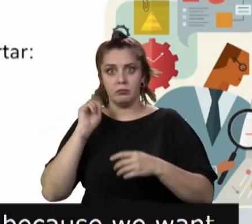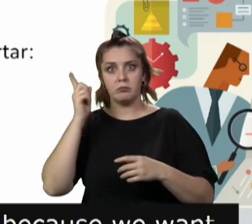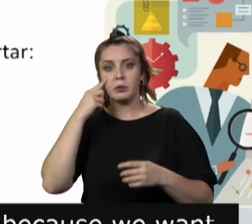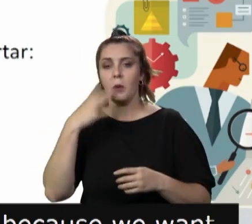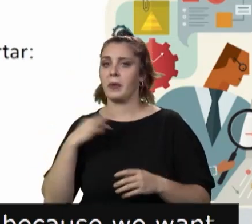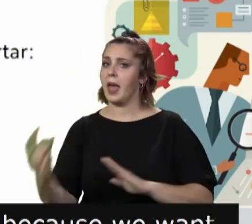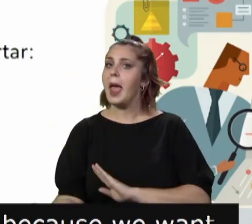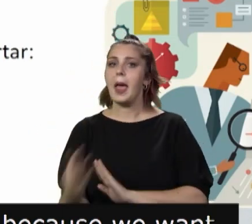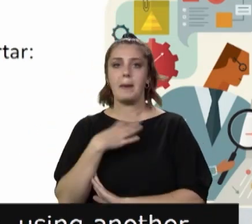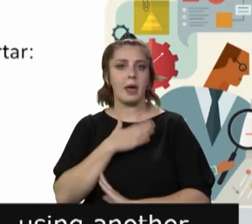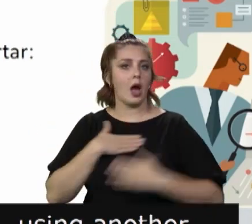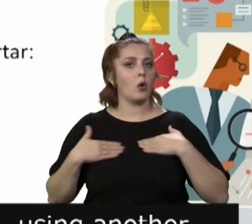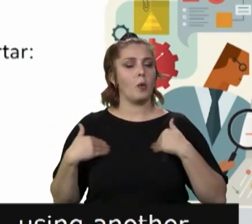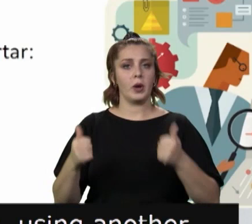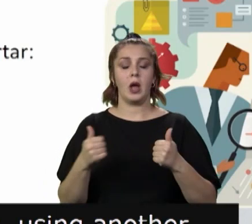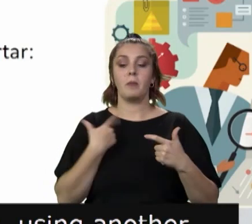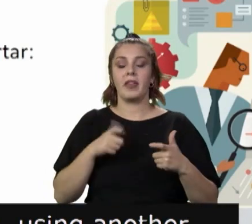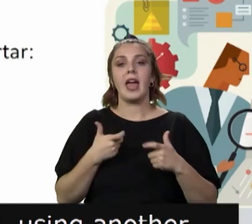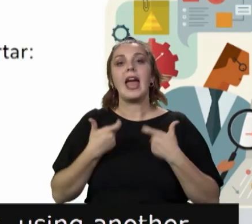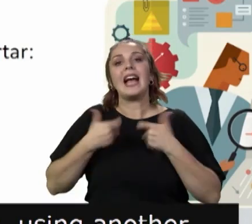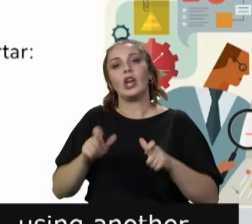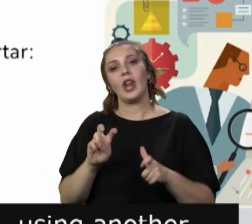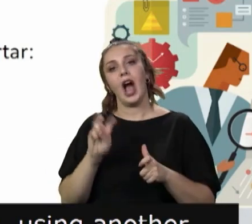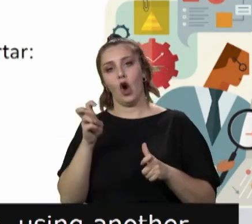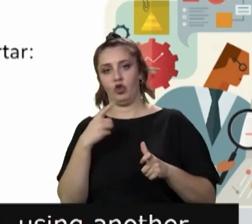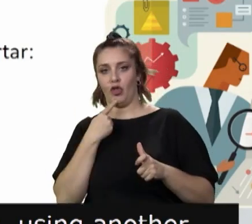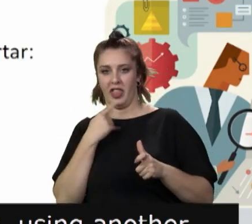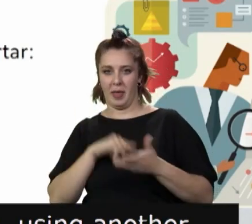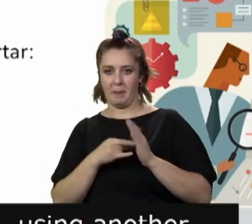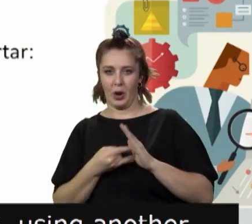our team needs to take into account,